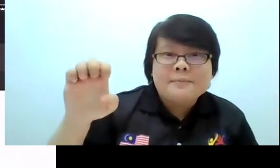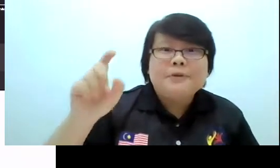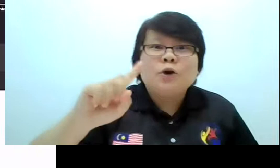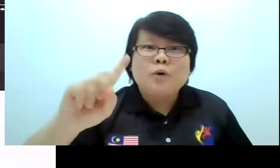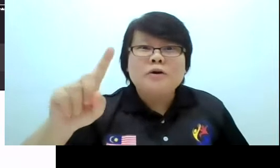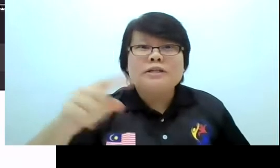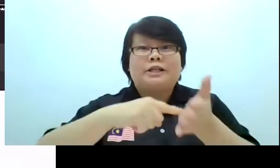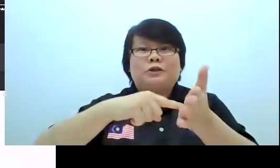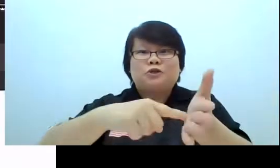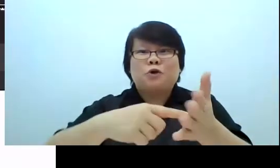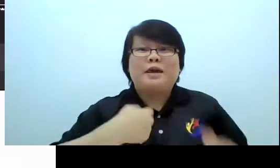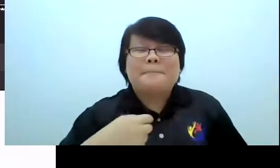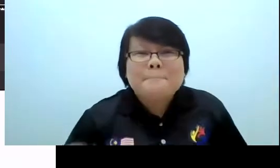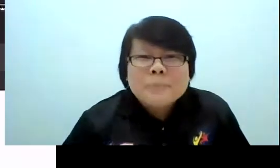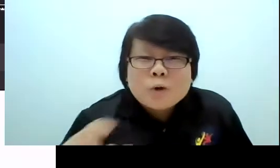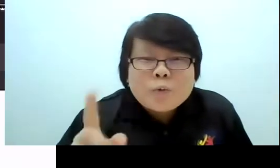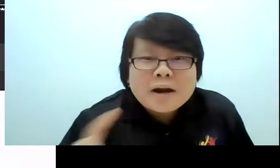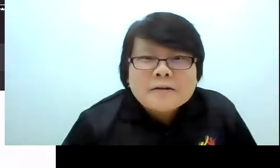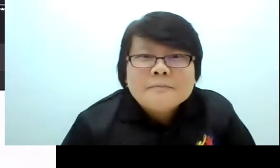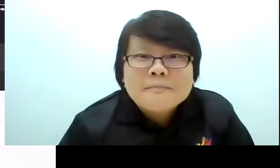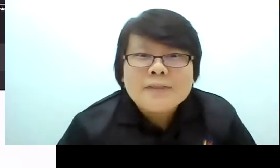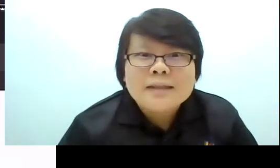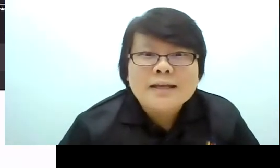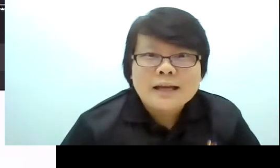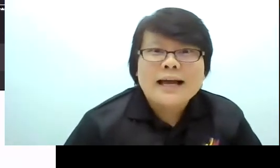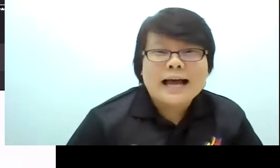M-A-D-E? Where is it? Show me. Where?